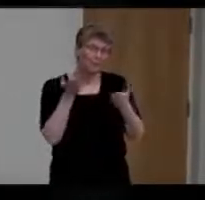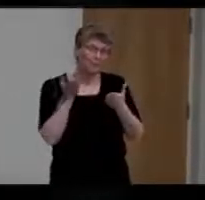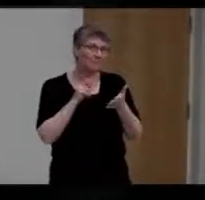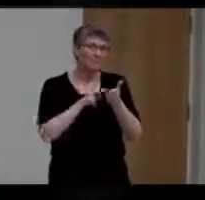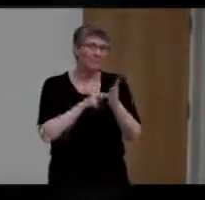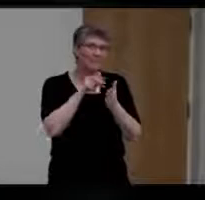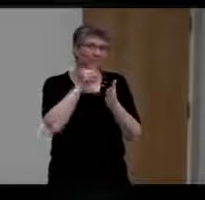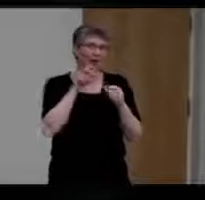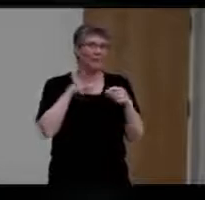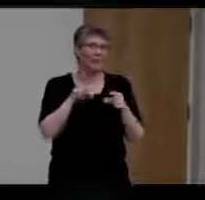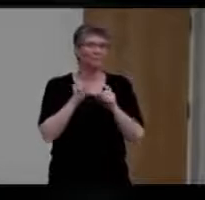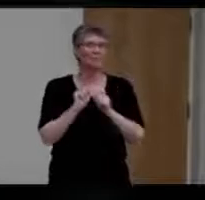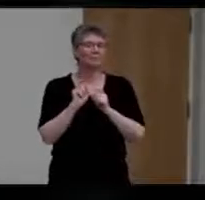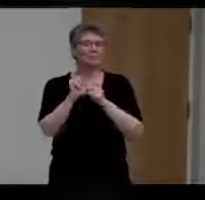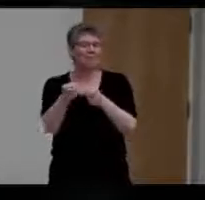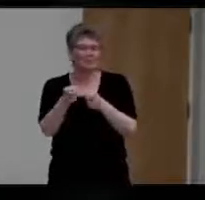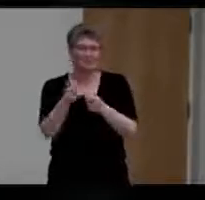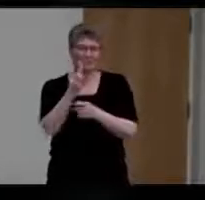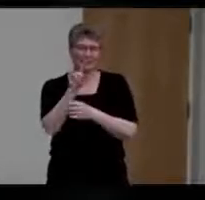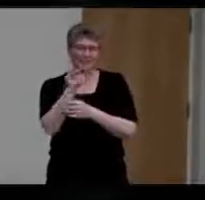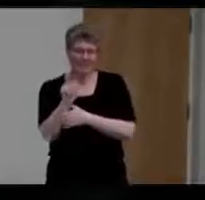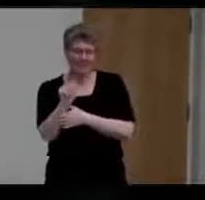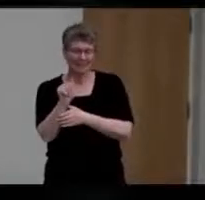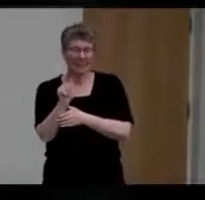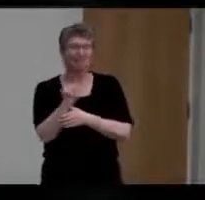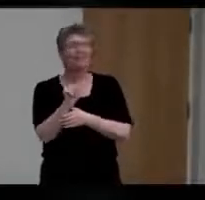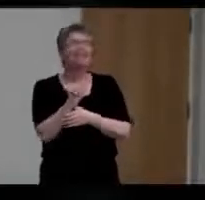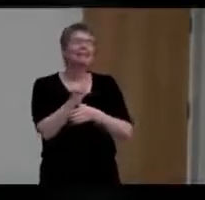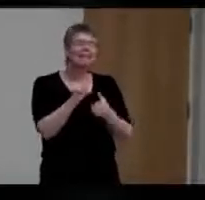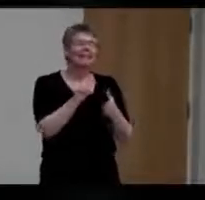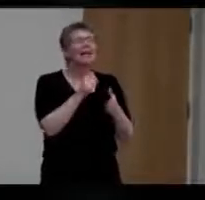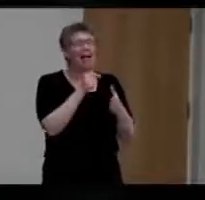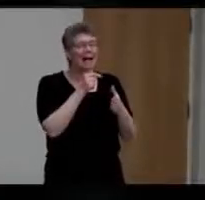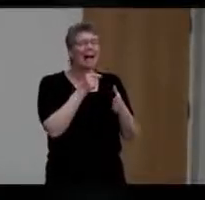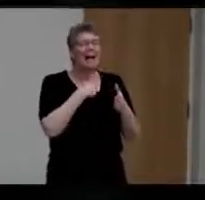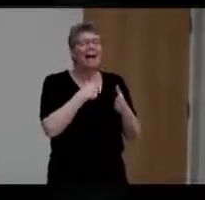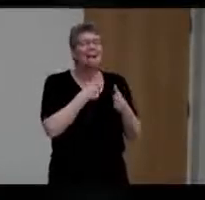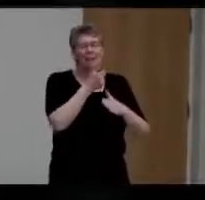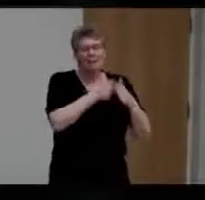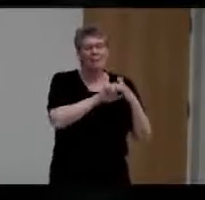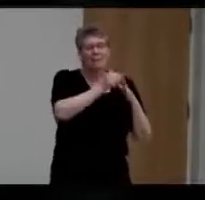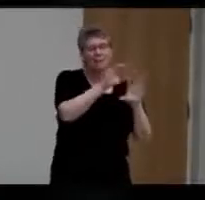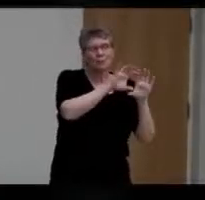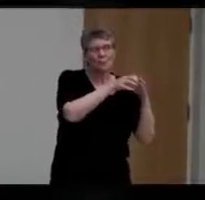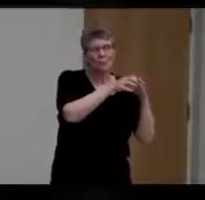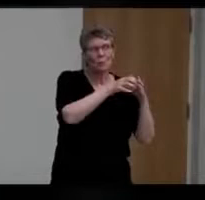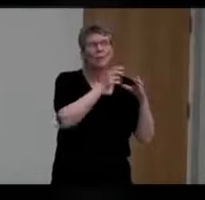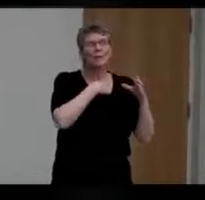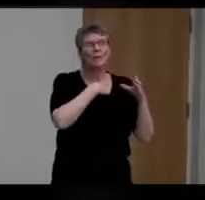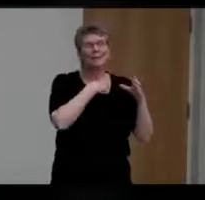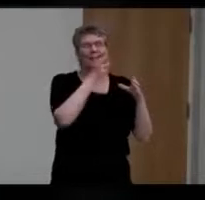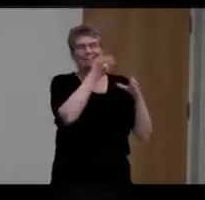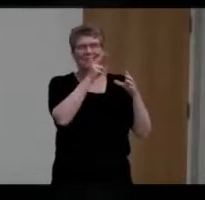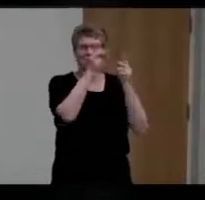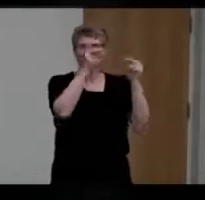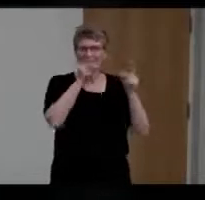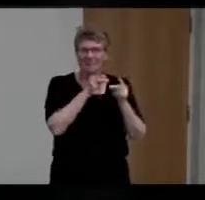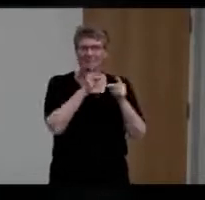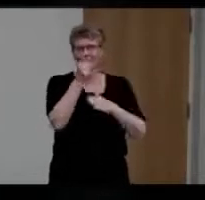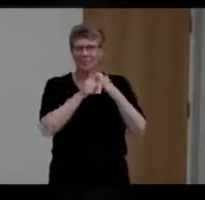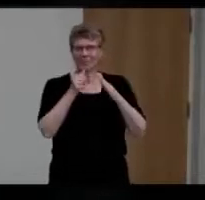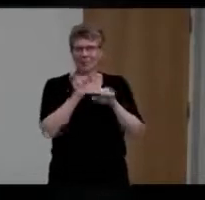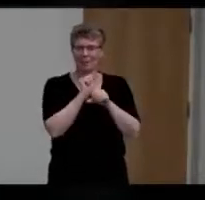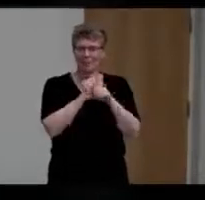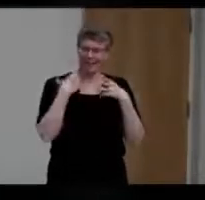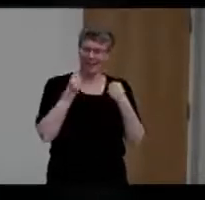have an appointment at a senior level in Alberta Health Services. And so I say, well, how am I going to help you build the model if I can't have